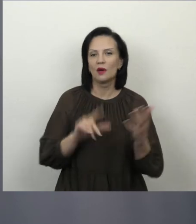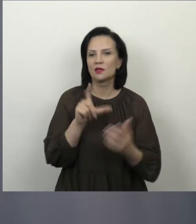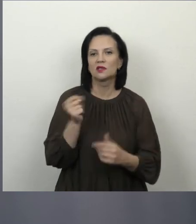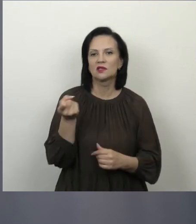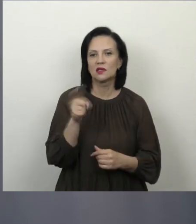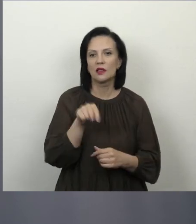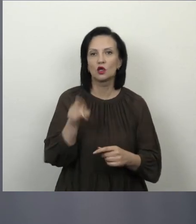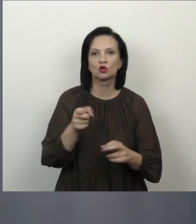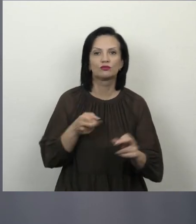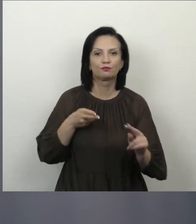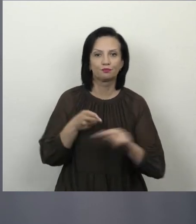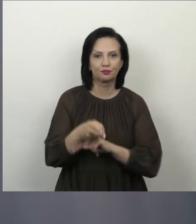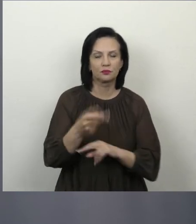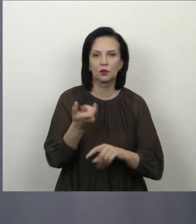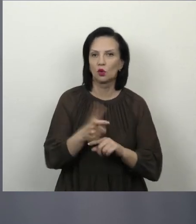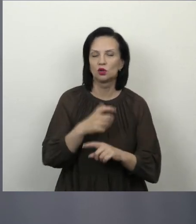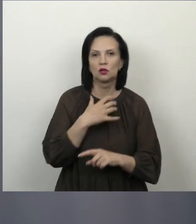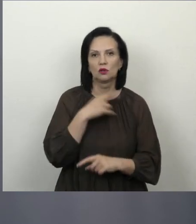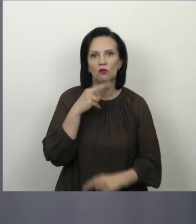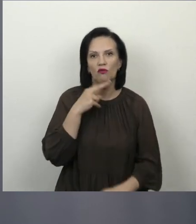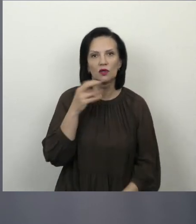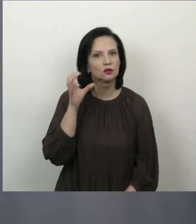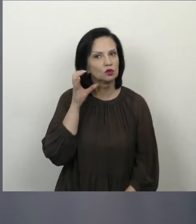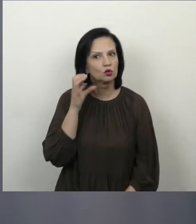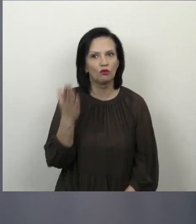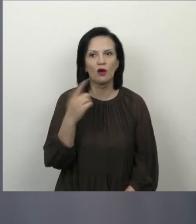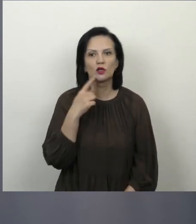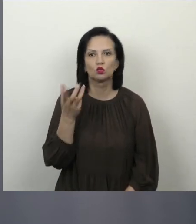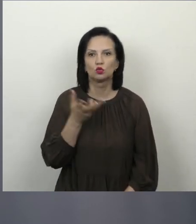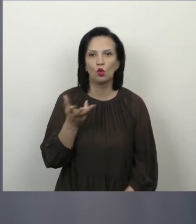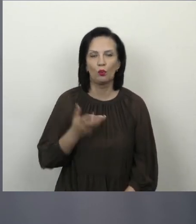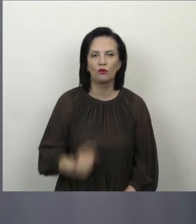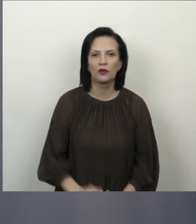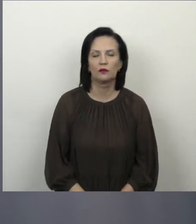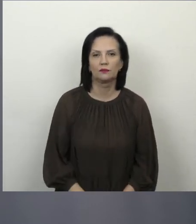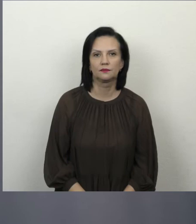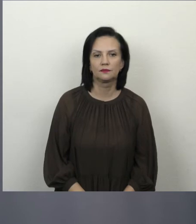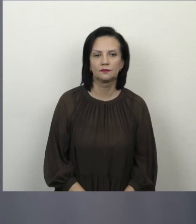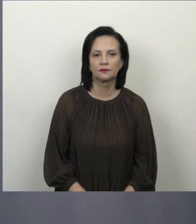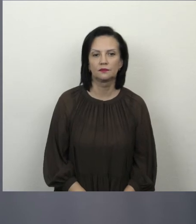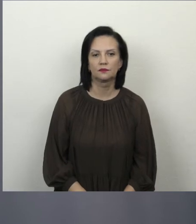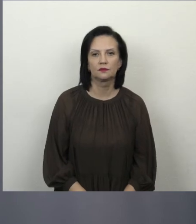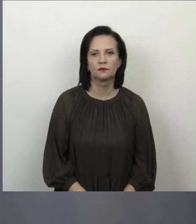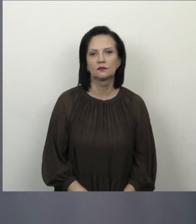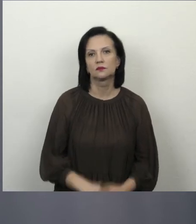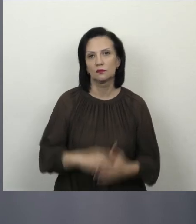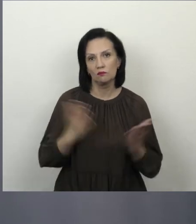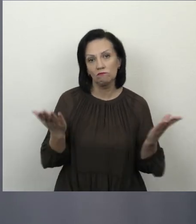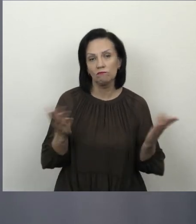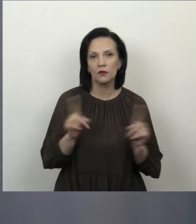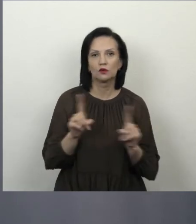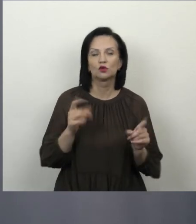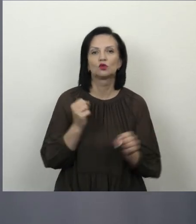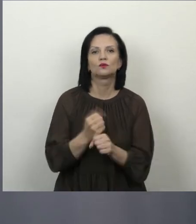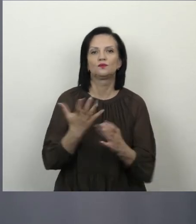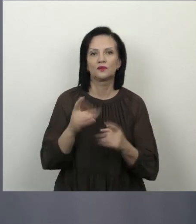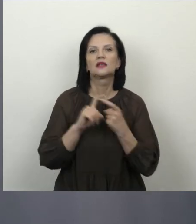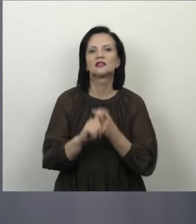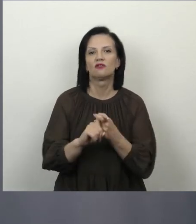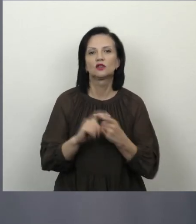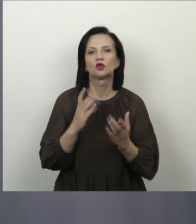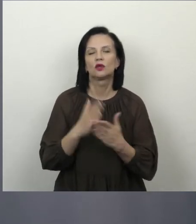Olena, apologies for interrupting. Now we are carefully listening to your presentation.